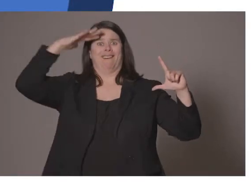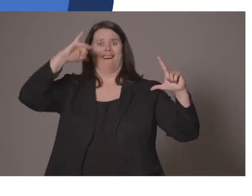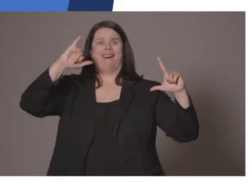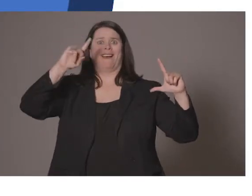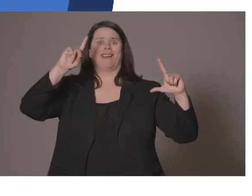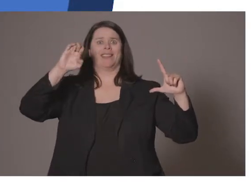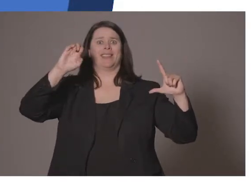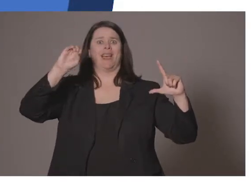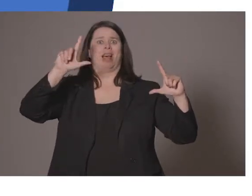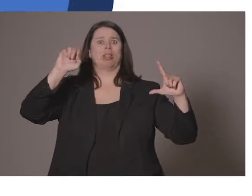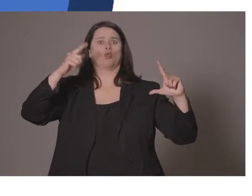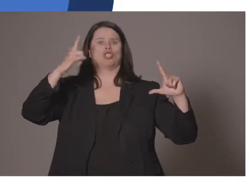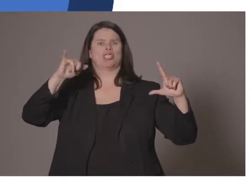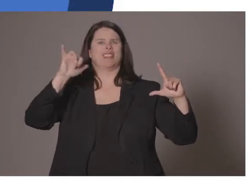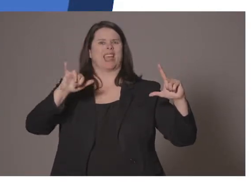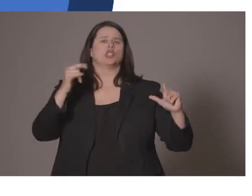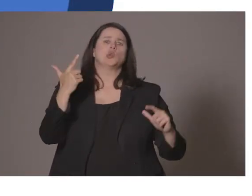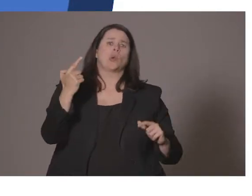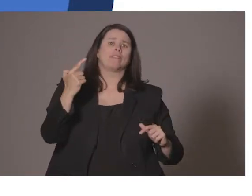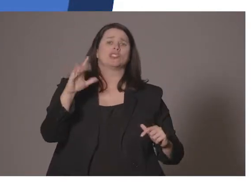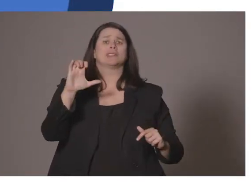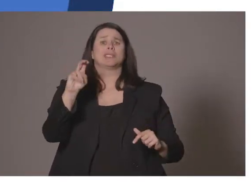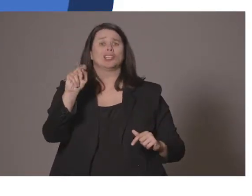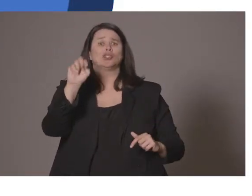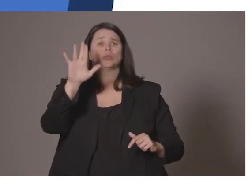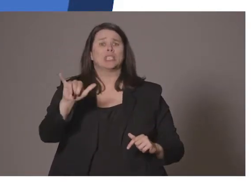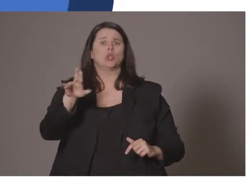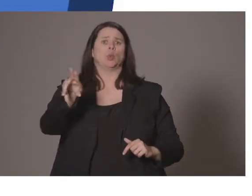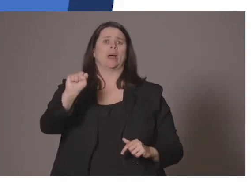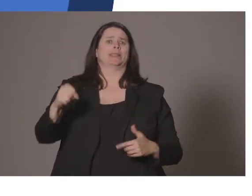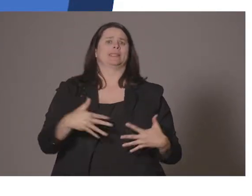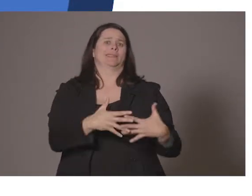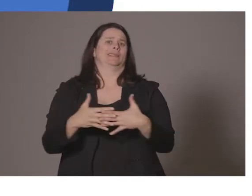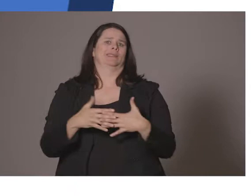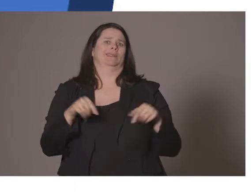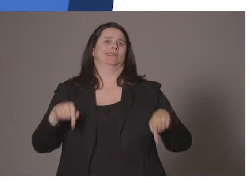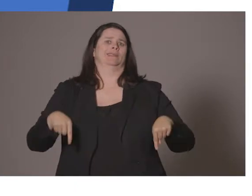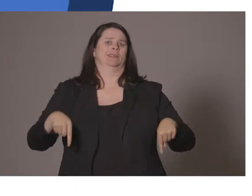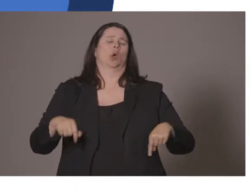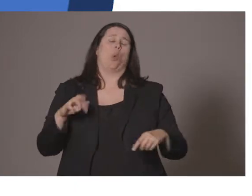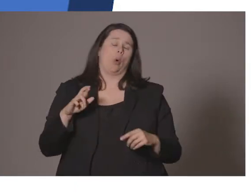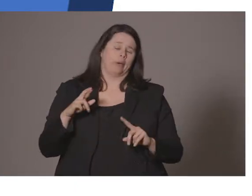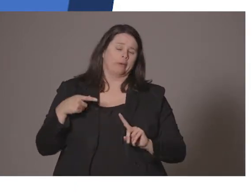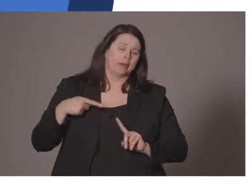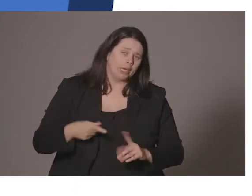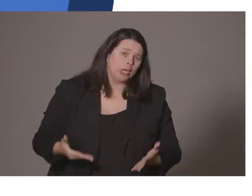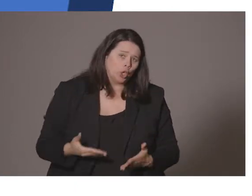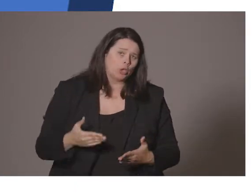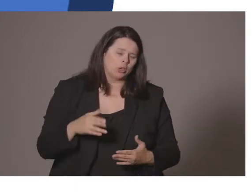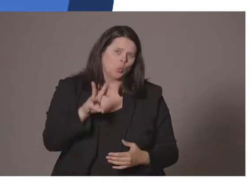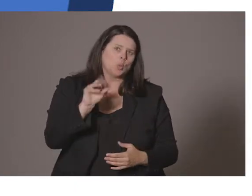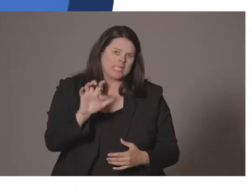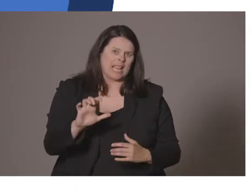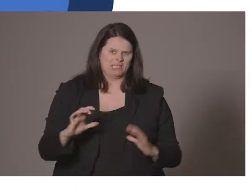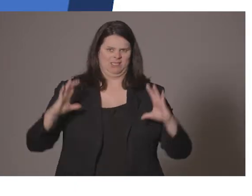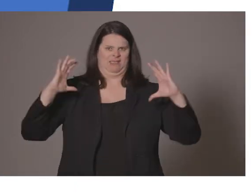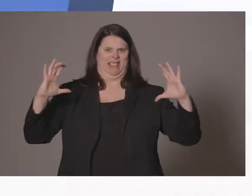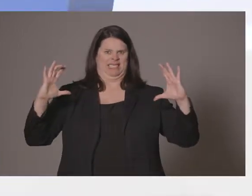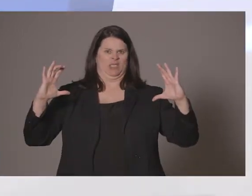common to 21st century United States of America, or in this case, specific to Wisconsin,